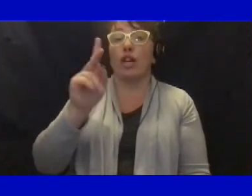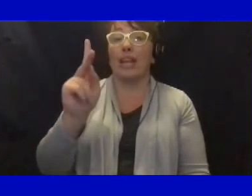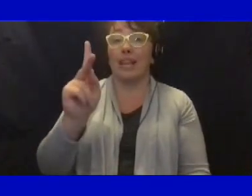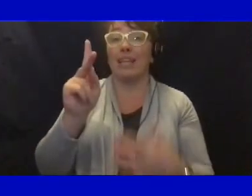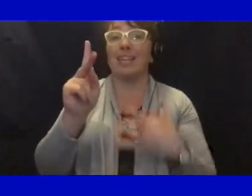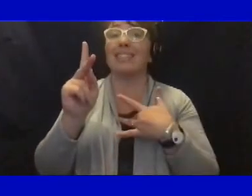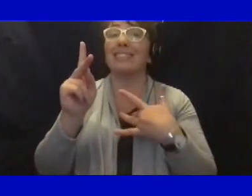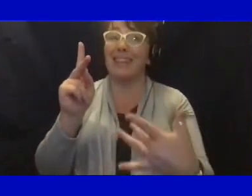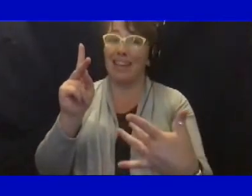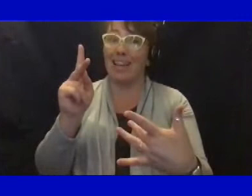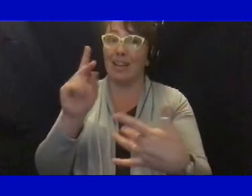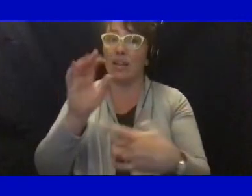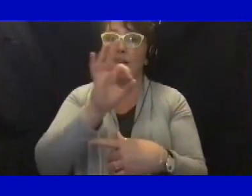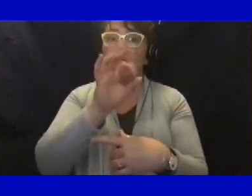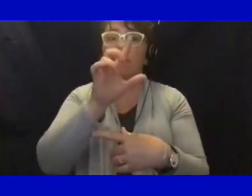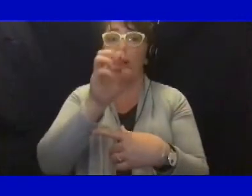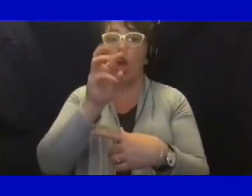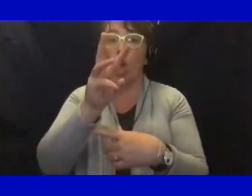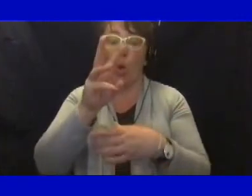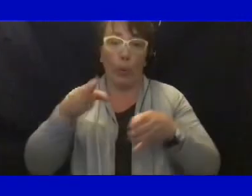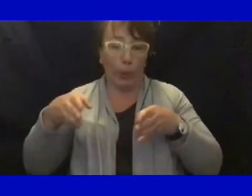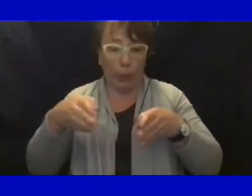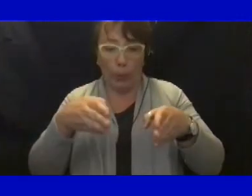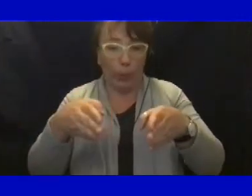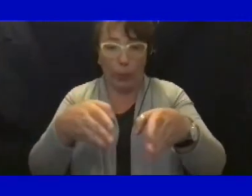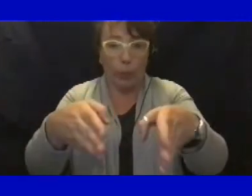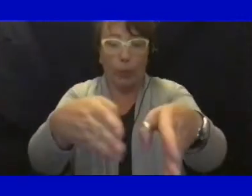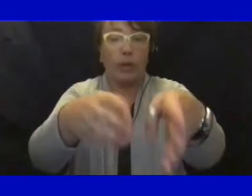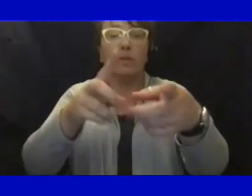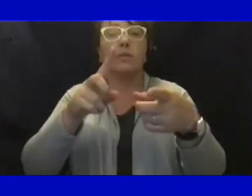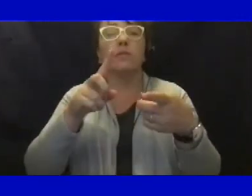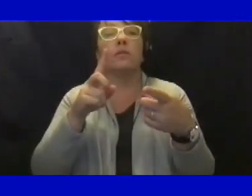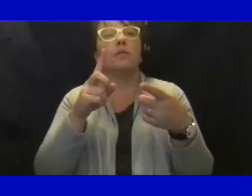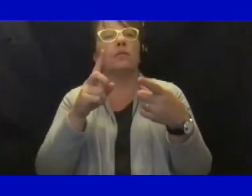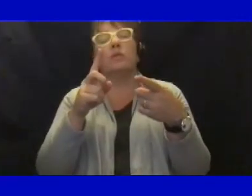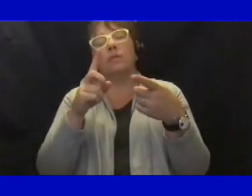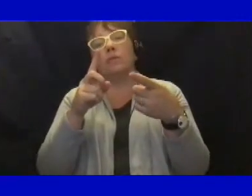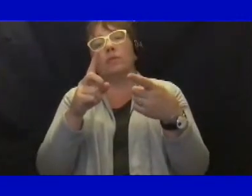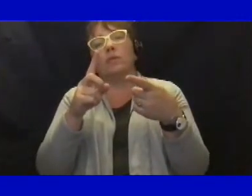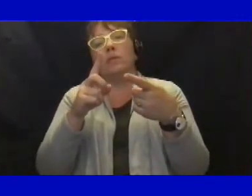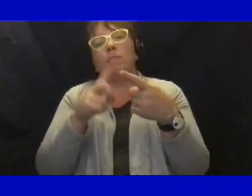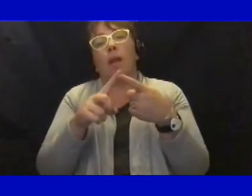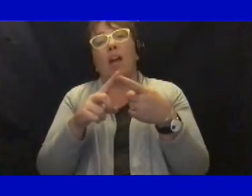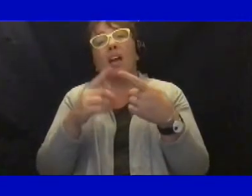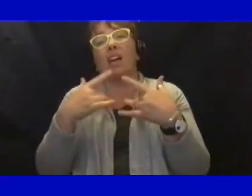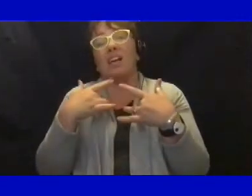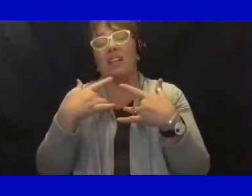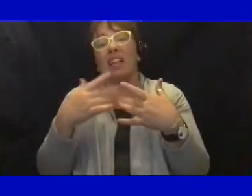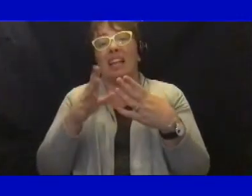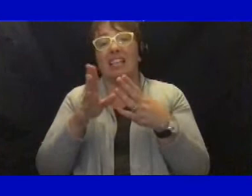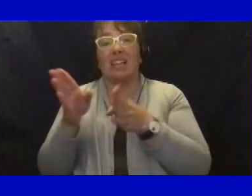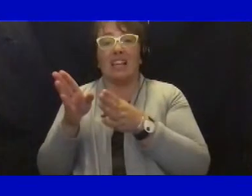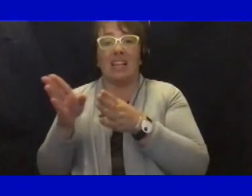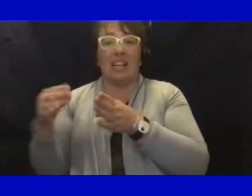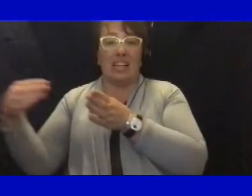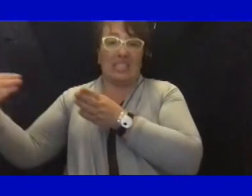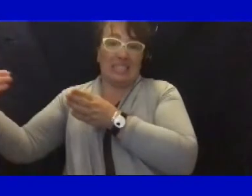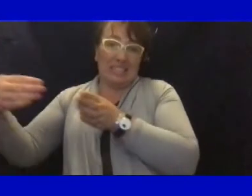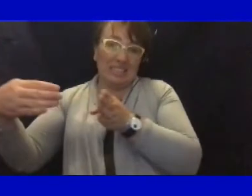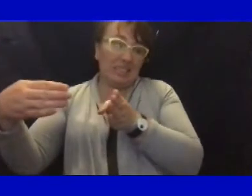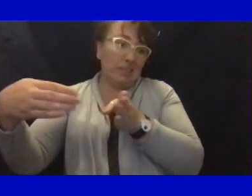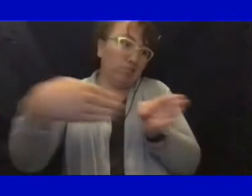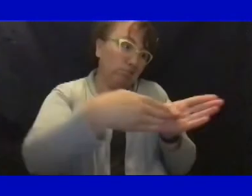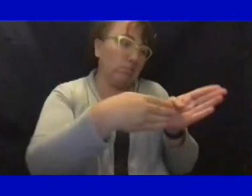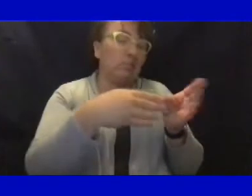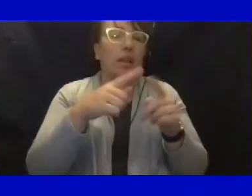through a confined canyon heading toward the Highland Springs Resort. At the top of the resort, they take a 90-degree turn and head south, and they kind of run parallel to the